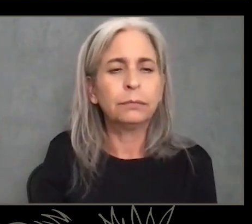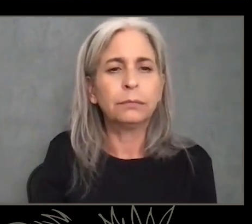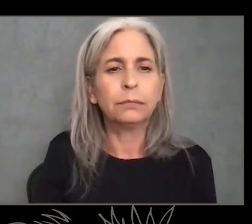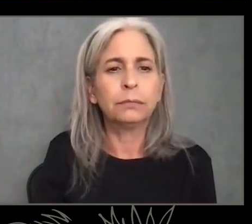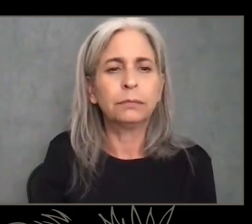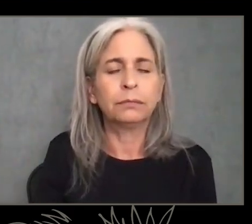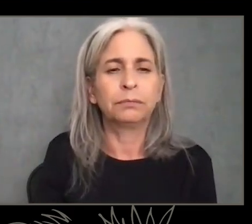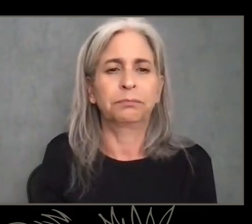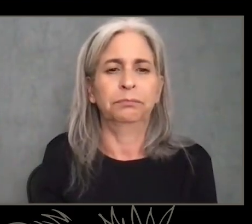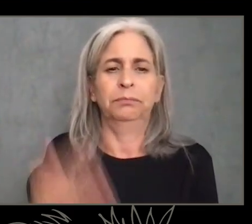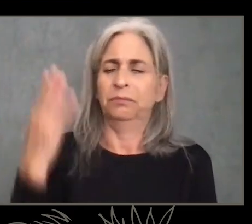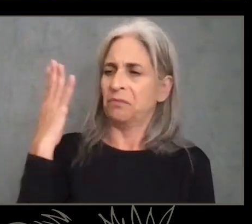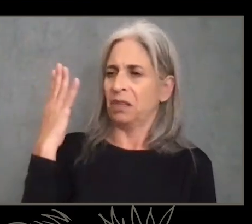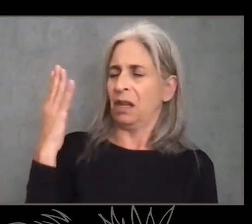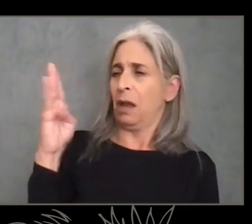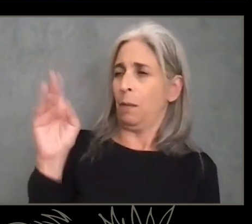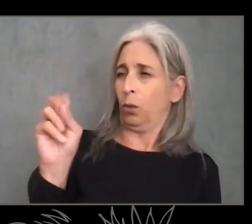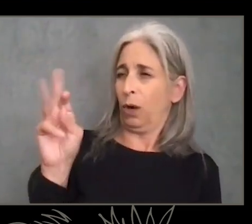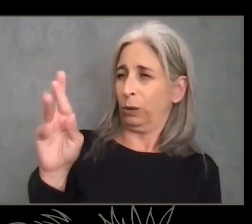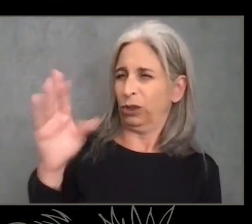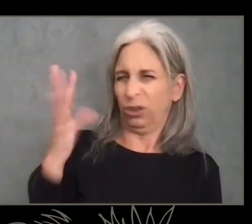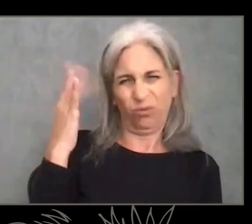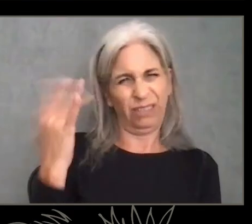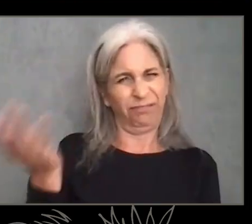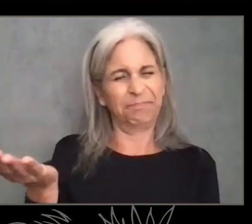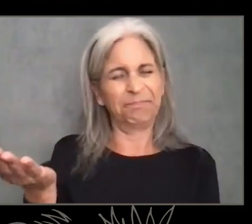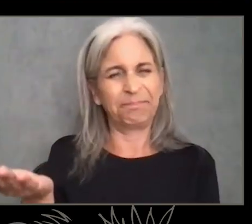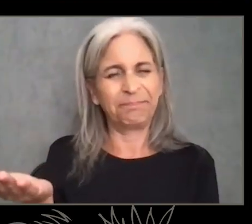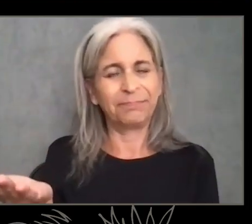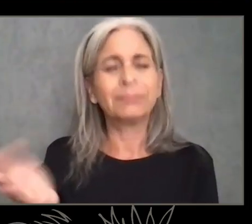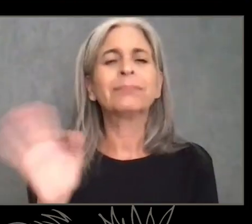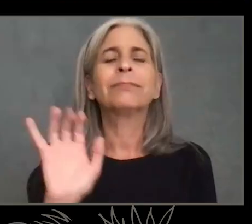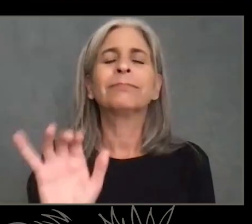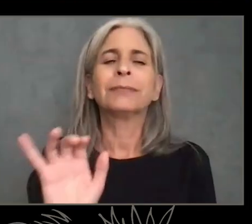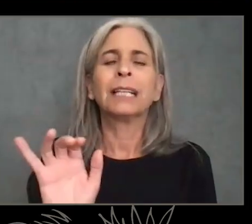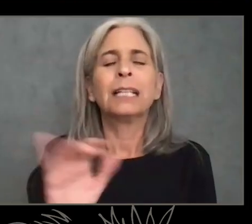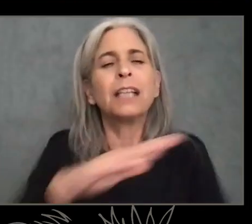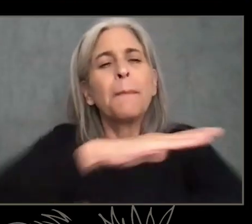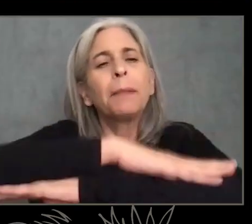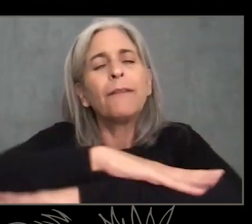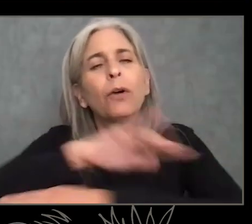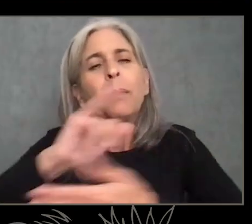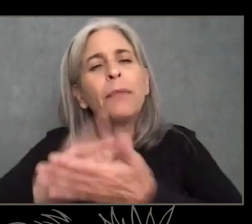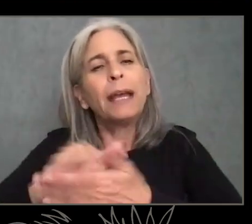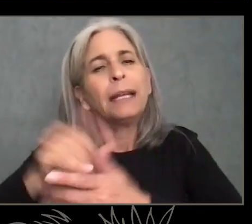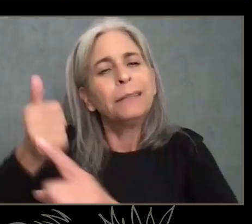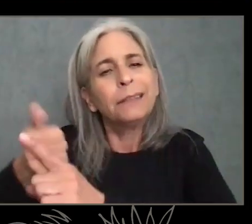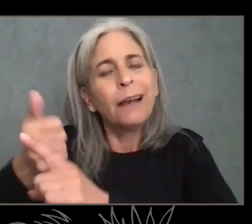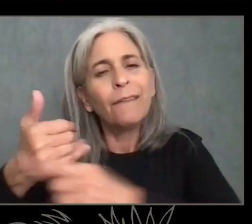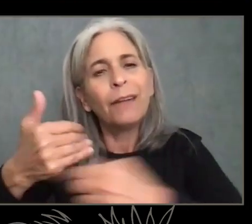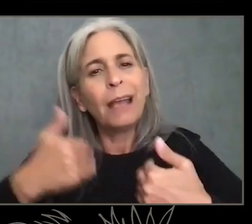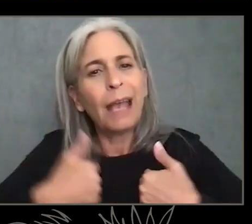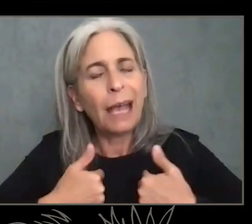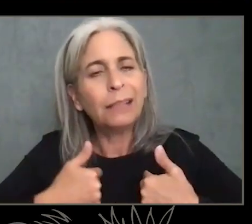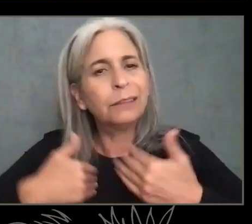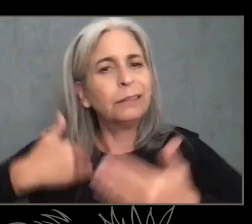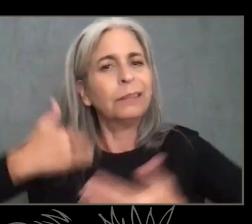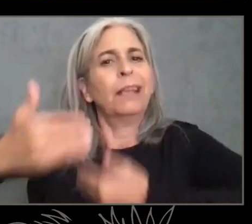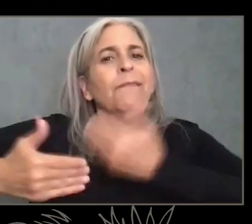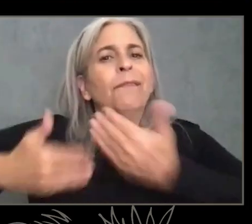And as I mentioned, the browser. Like, why the browser? Because it's a platform that itself, it has evolved